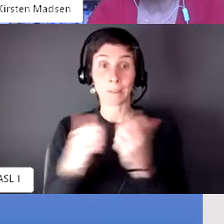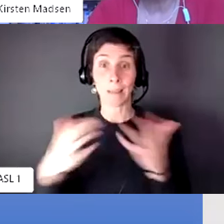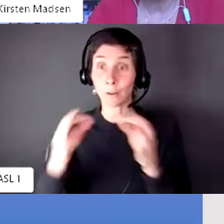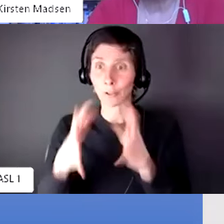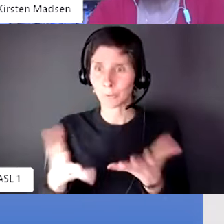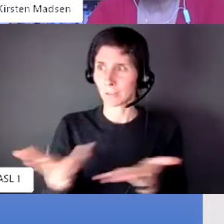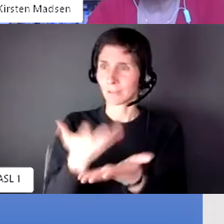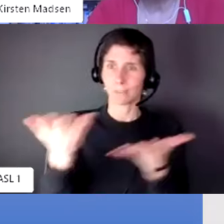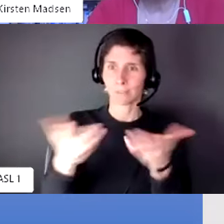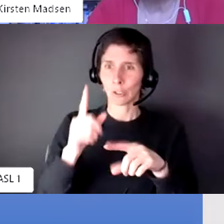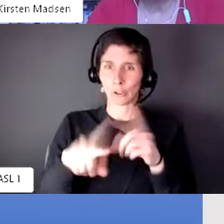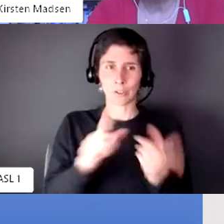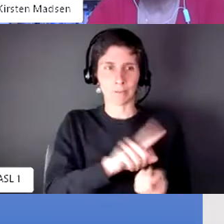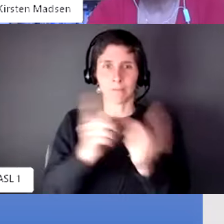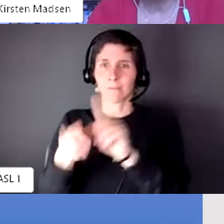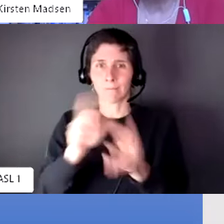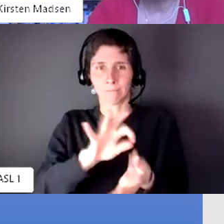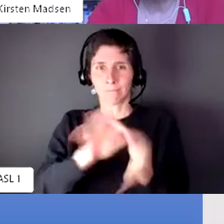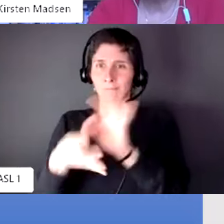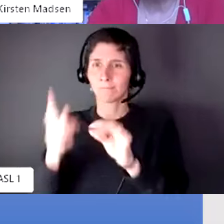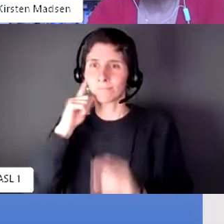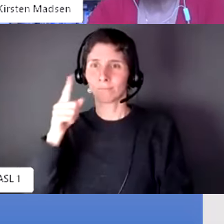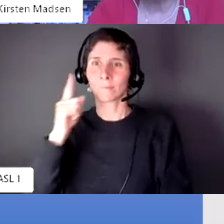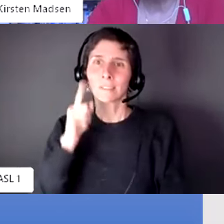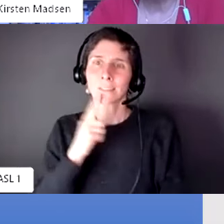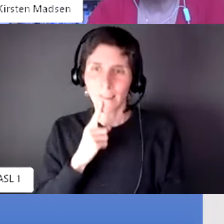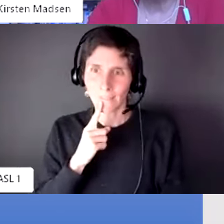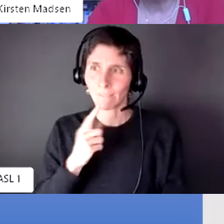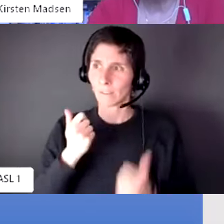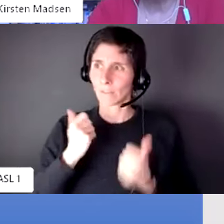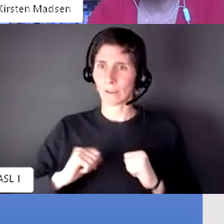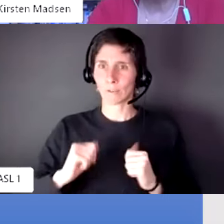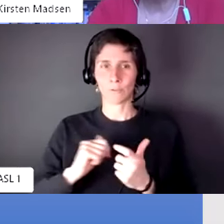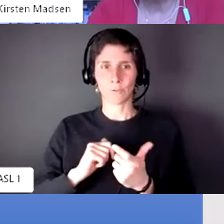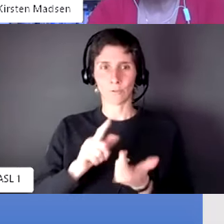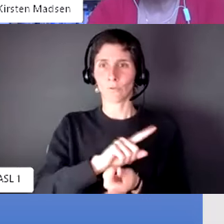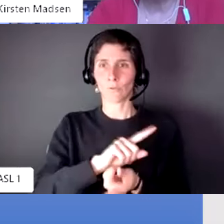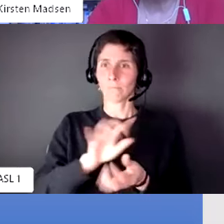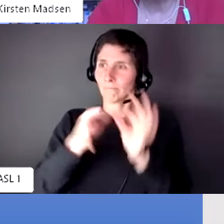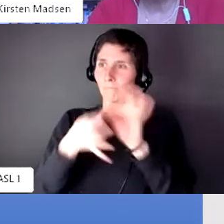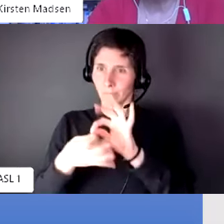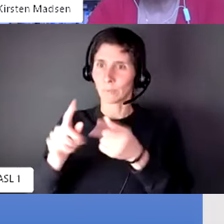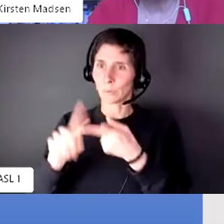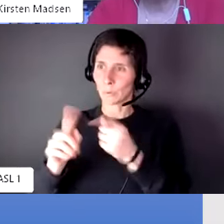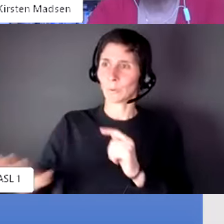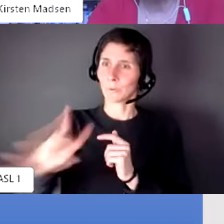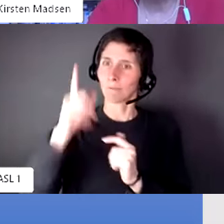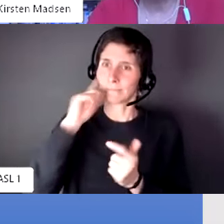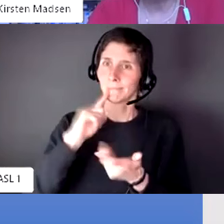be able to conceptualize any of this and really translate it to this community that's in really big need.